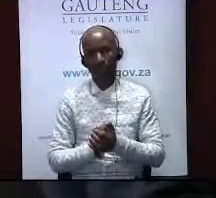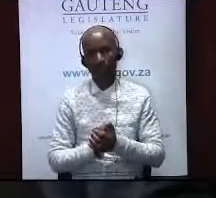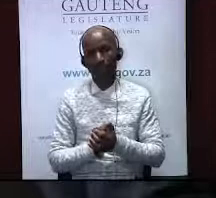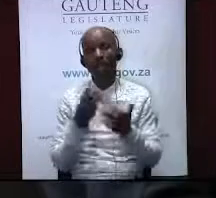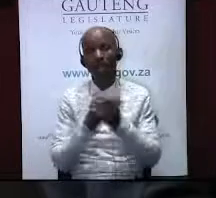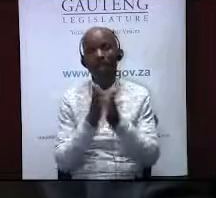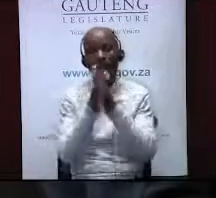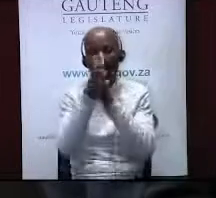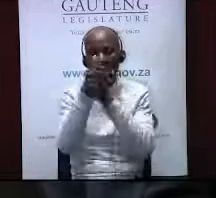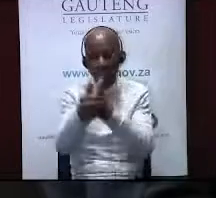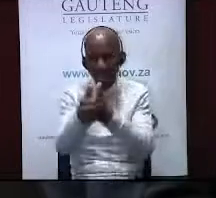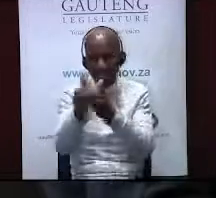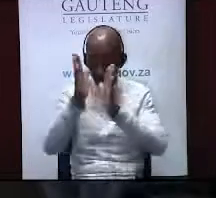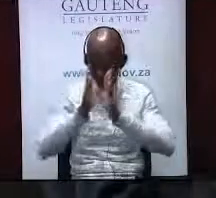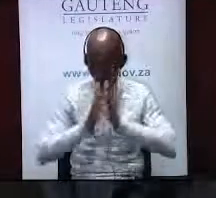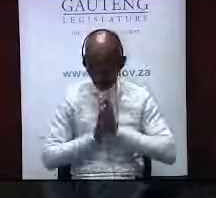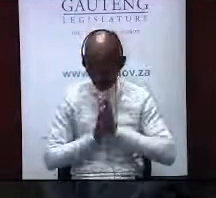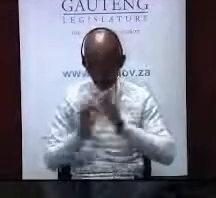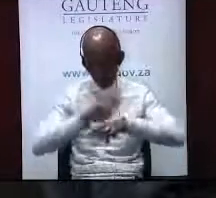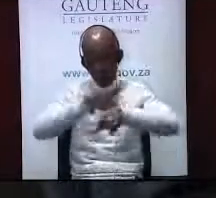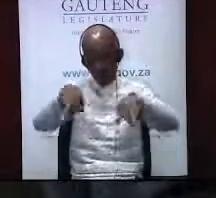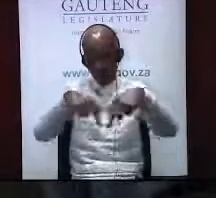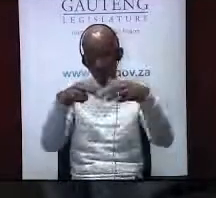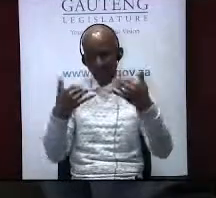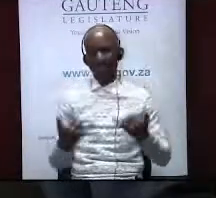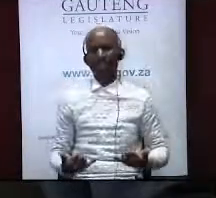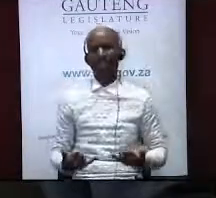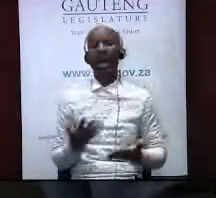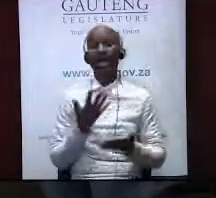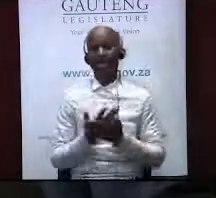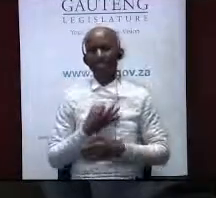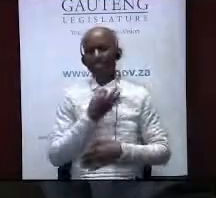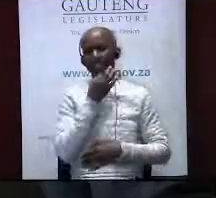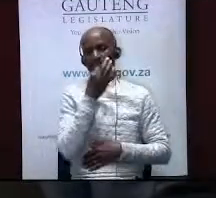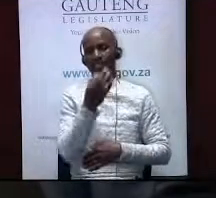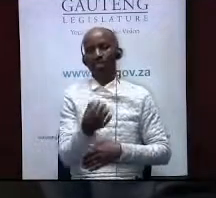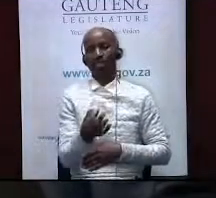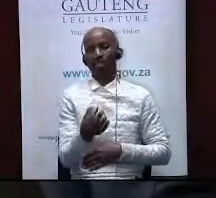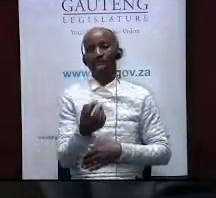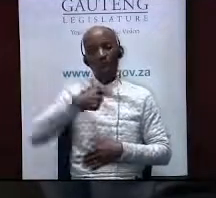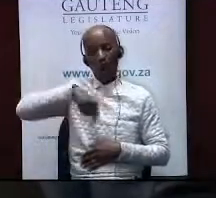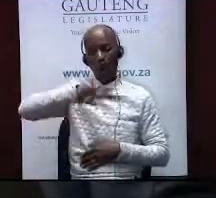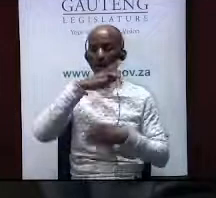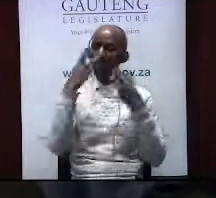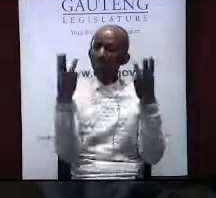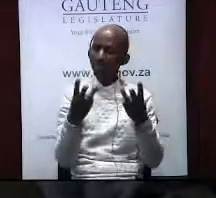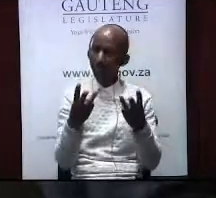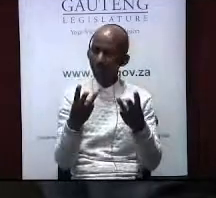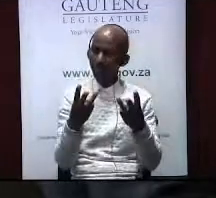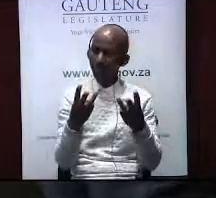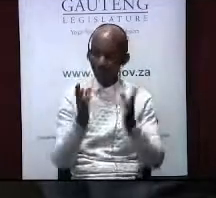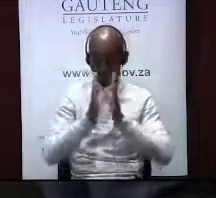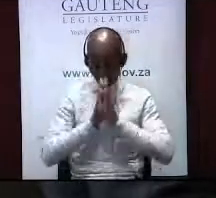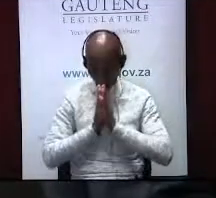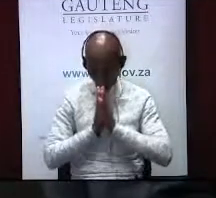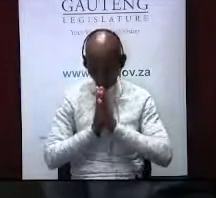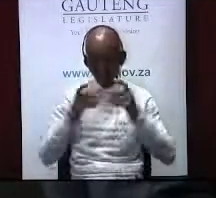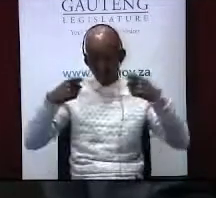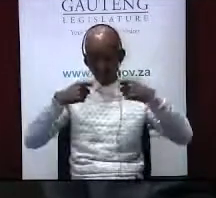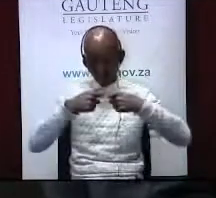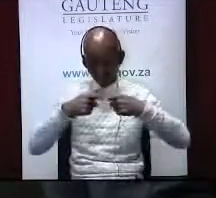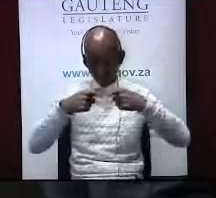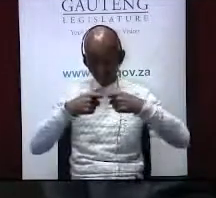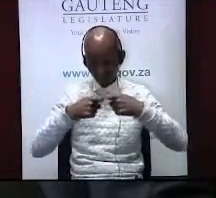With the leaders of churches in this room, I can say everybody else in churches, they're all fighting